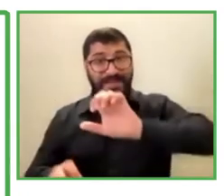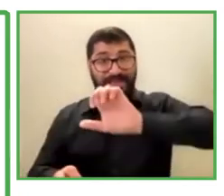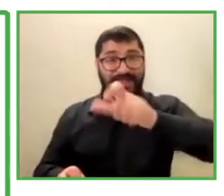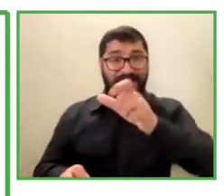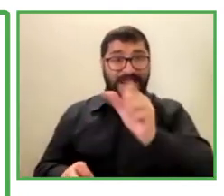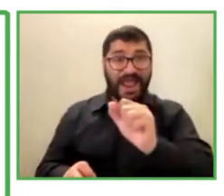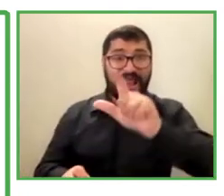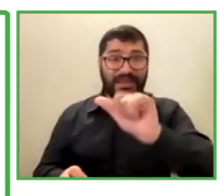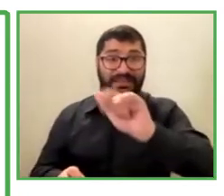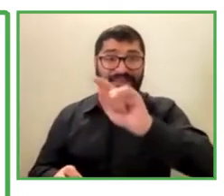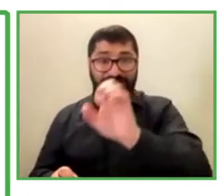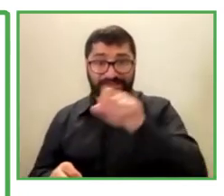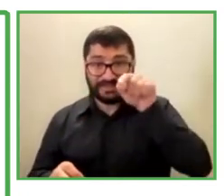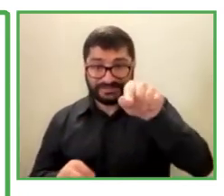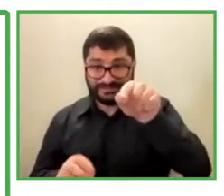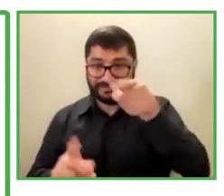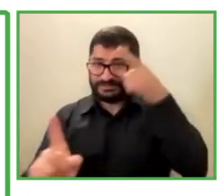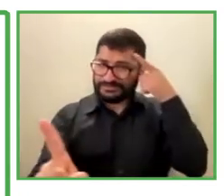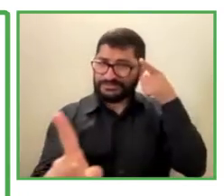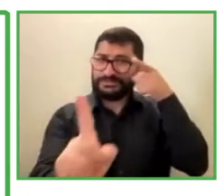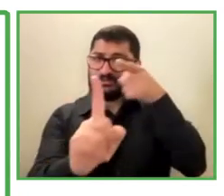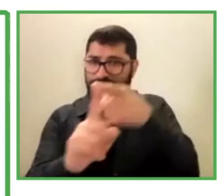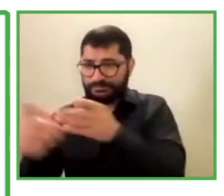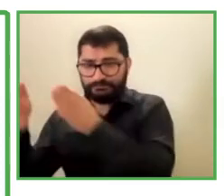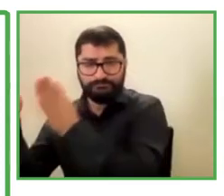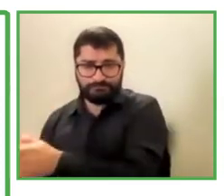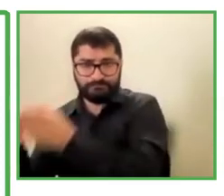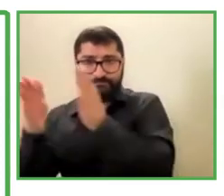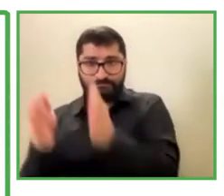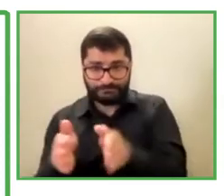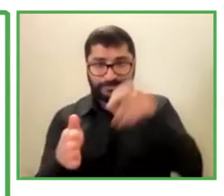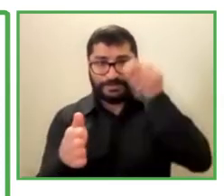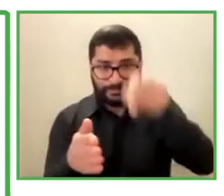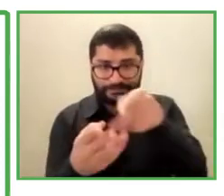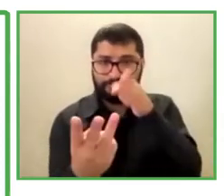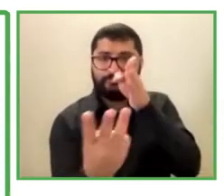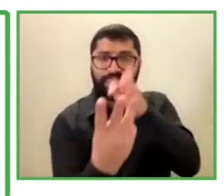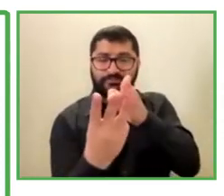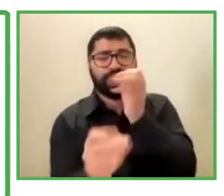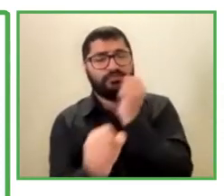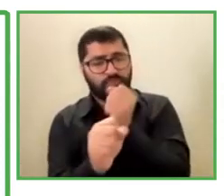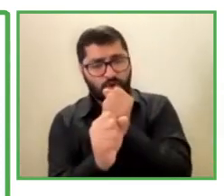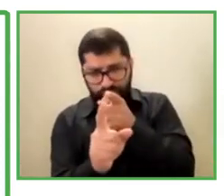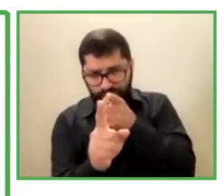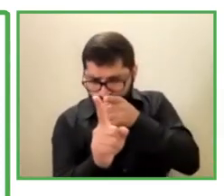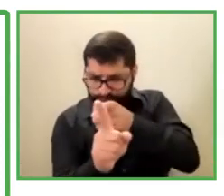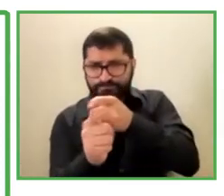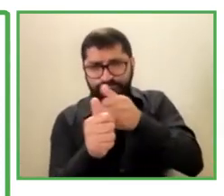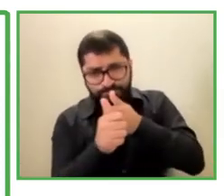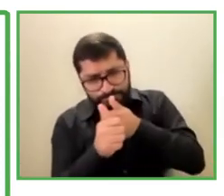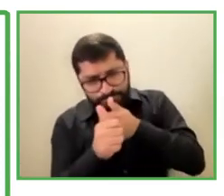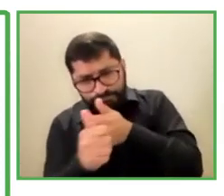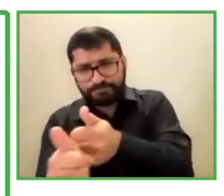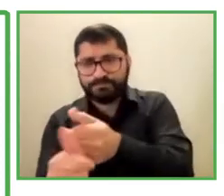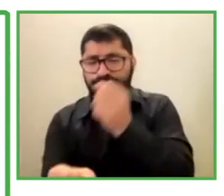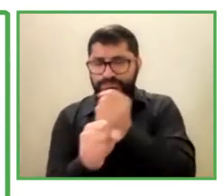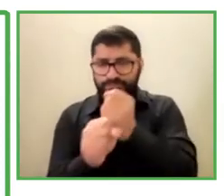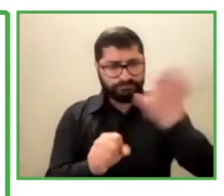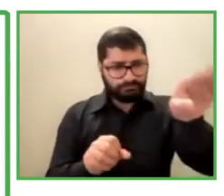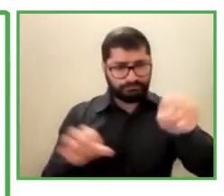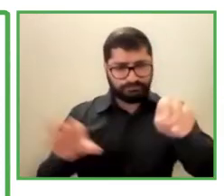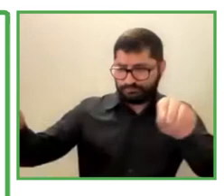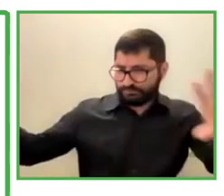understands that their work in Chile is the most important thing, and we need to employ. So